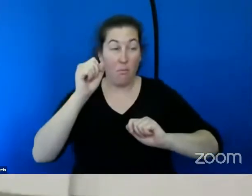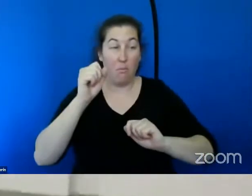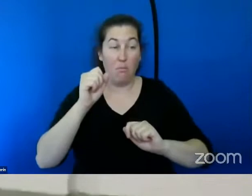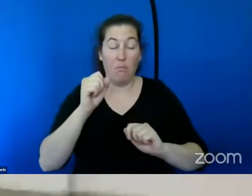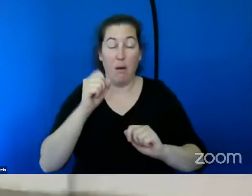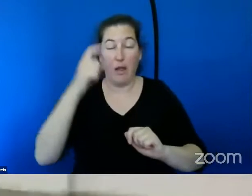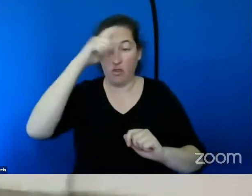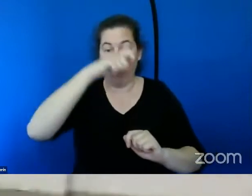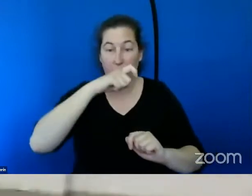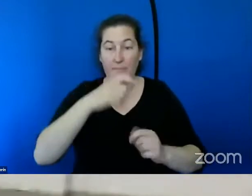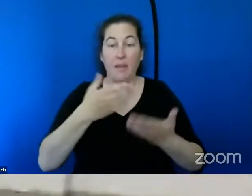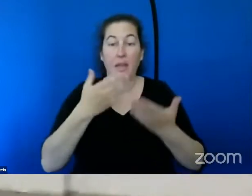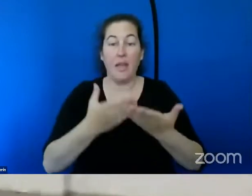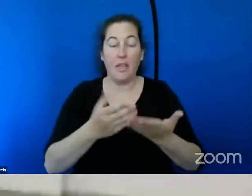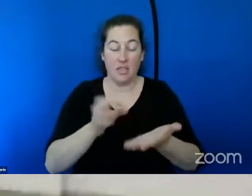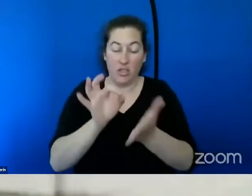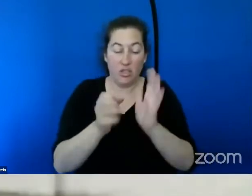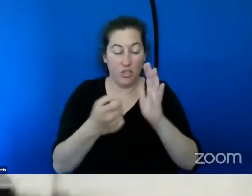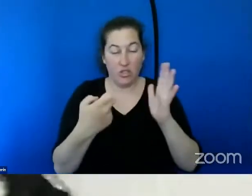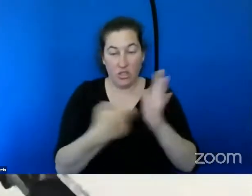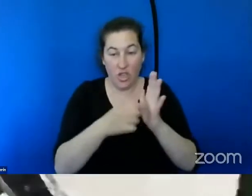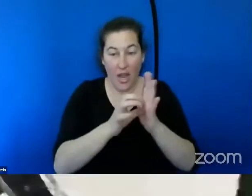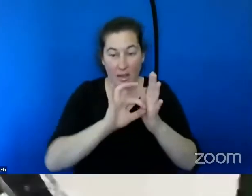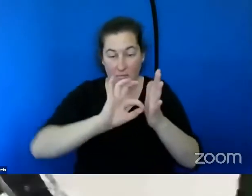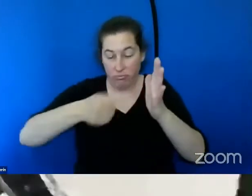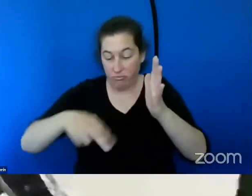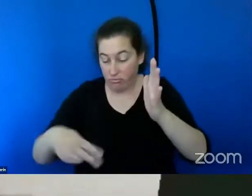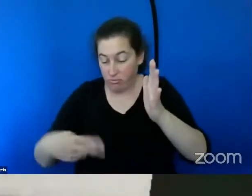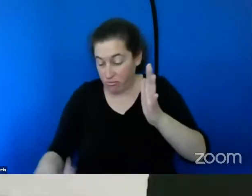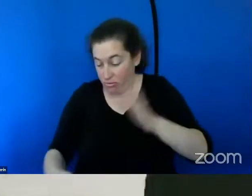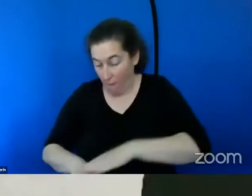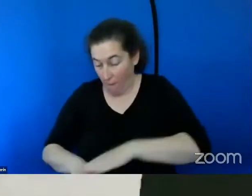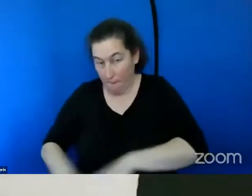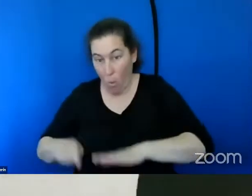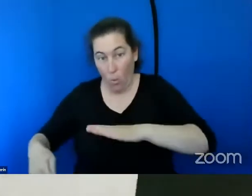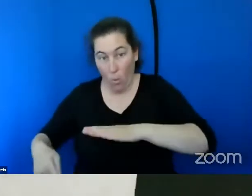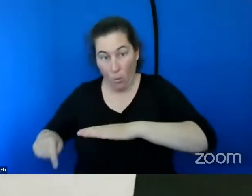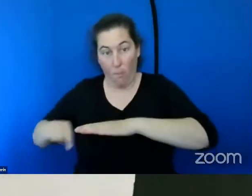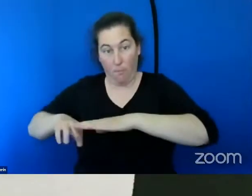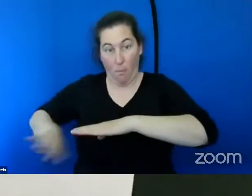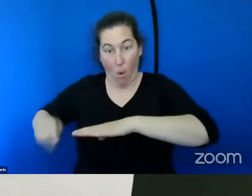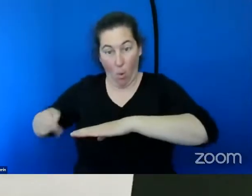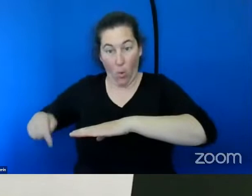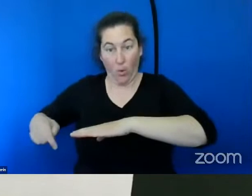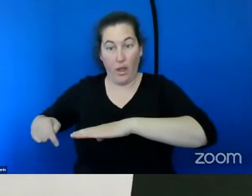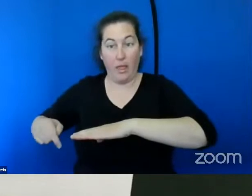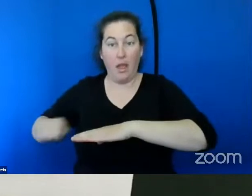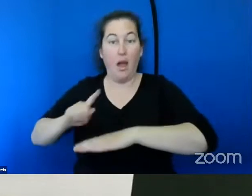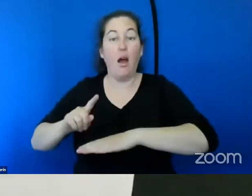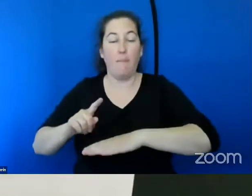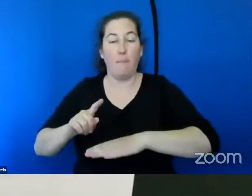makes an adjustment to the arm and gets that marble down,